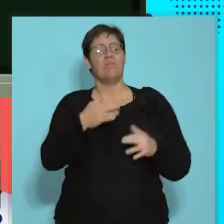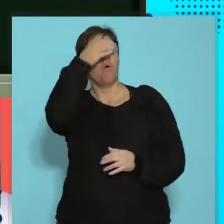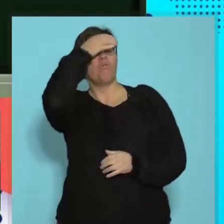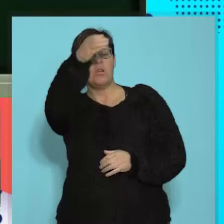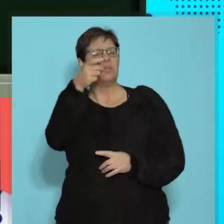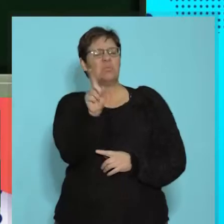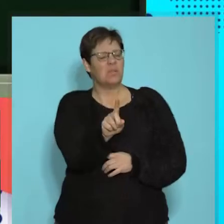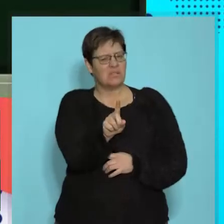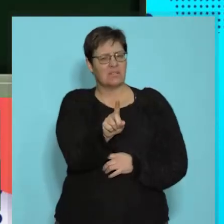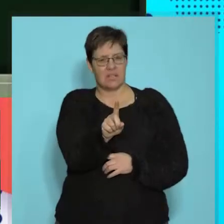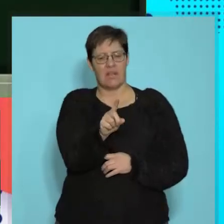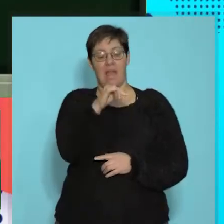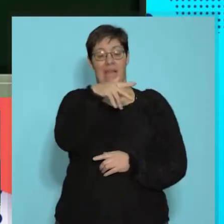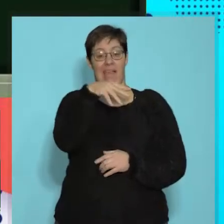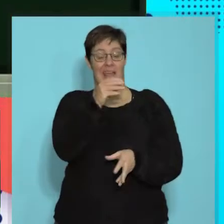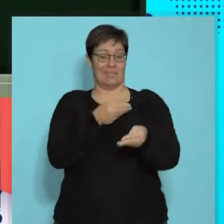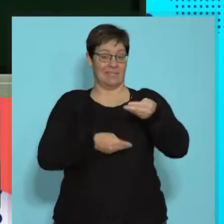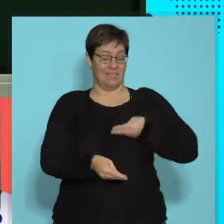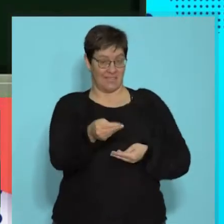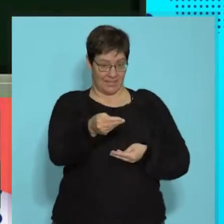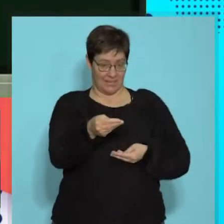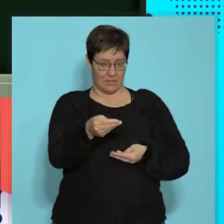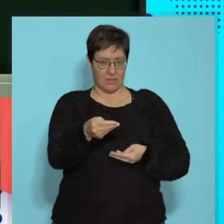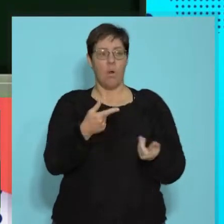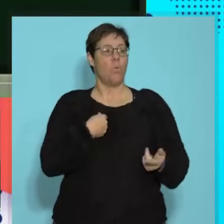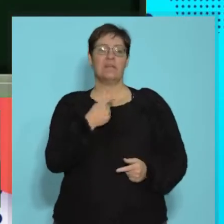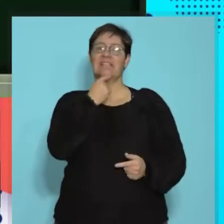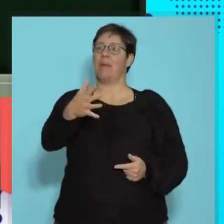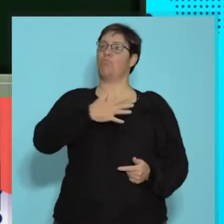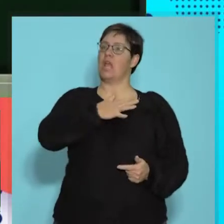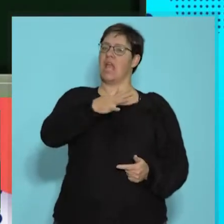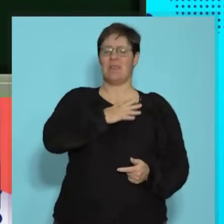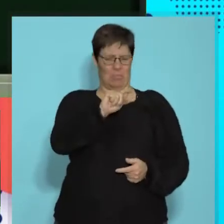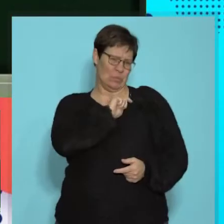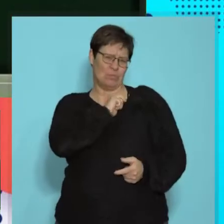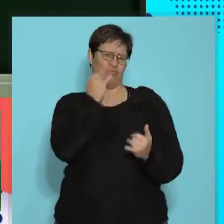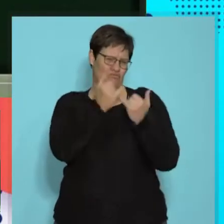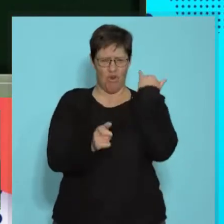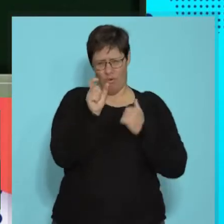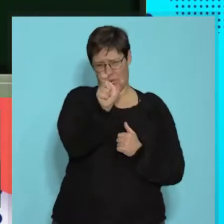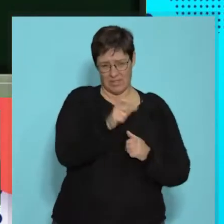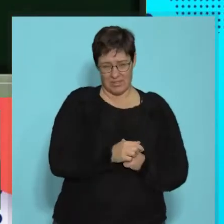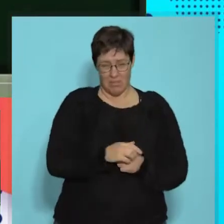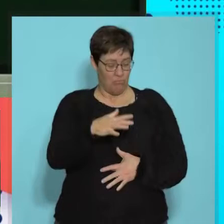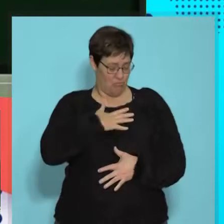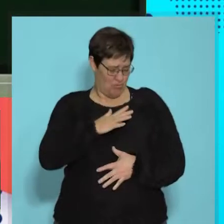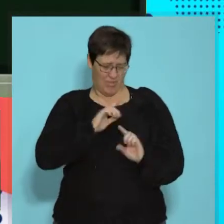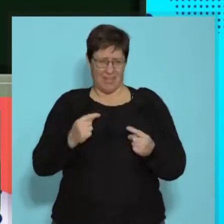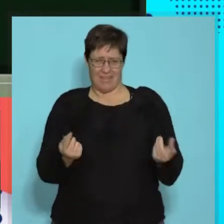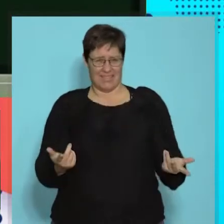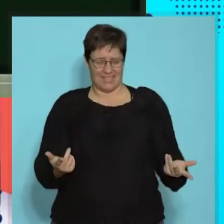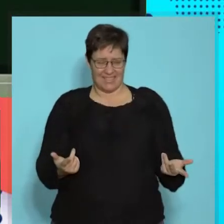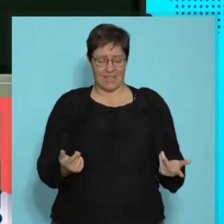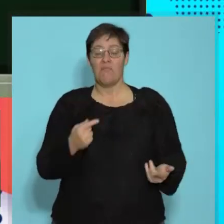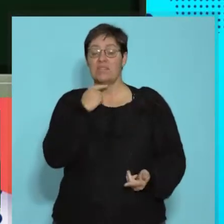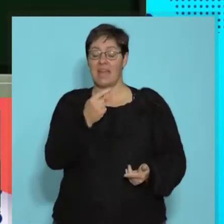gas exchange. And as I said to you, we very wrongly call it breathing. And we can't call it breathing. So when we're talking about